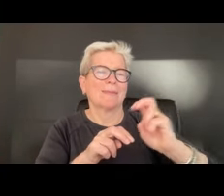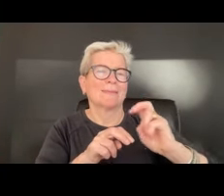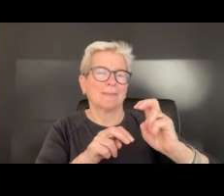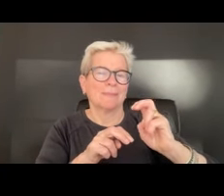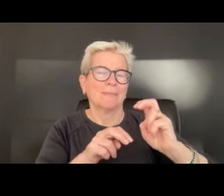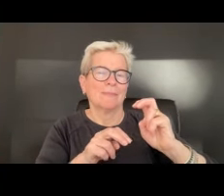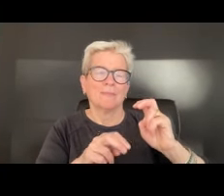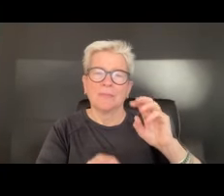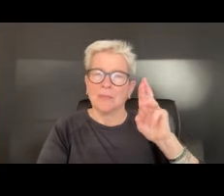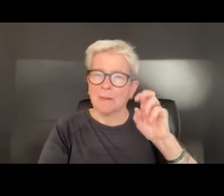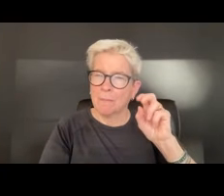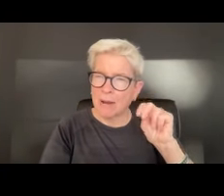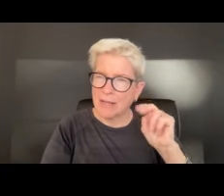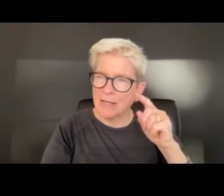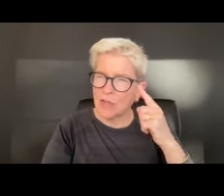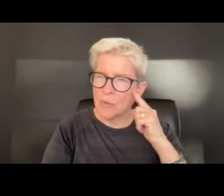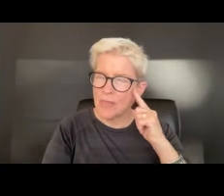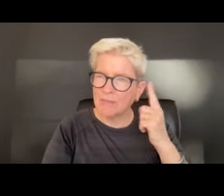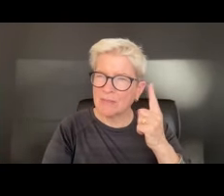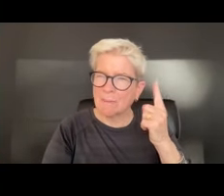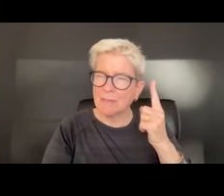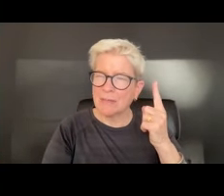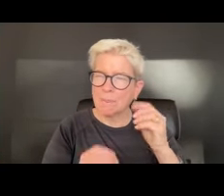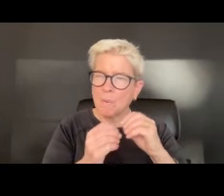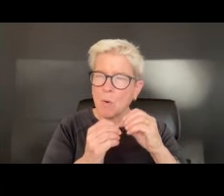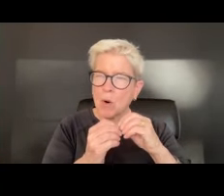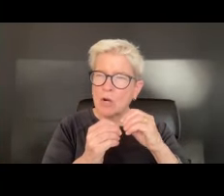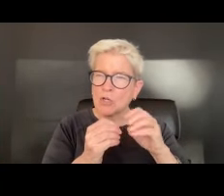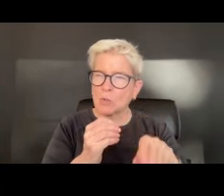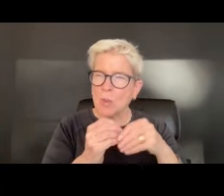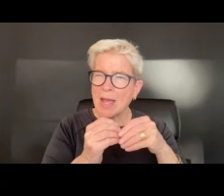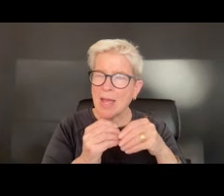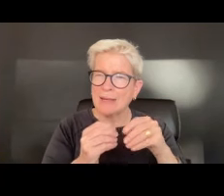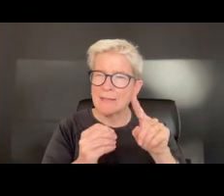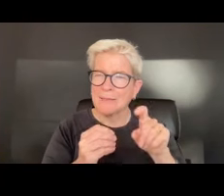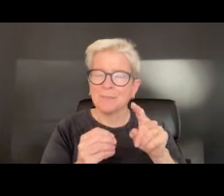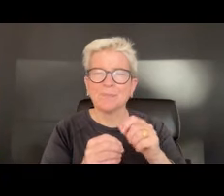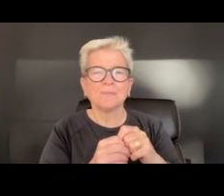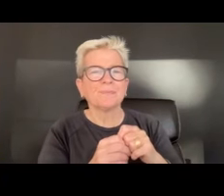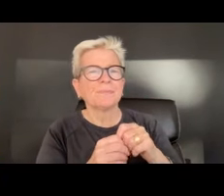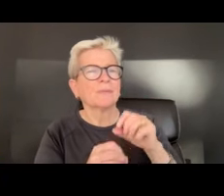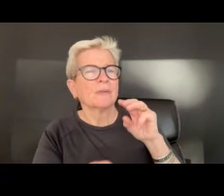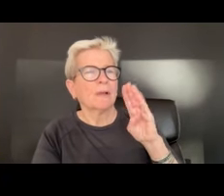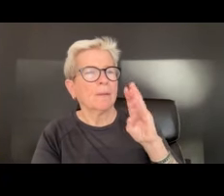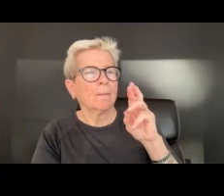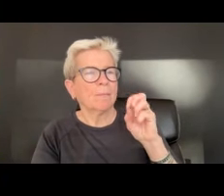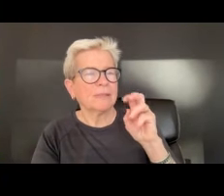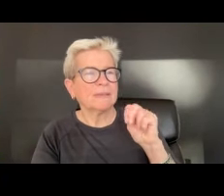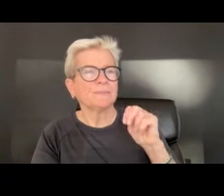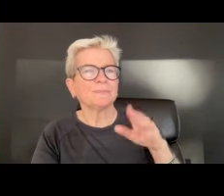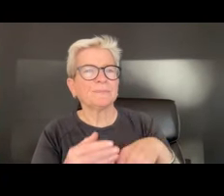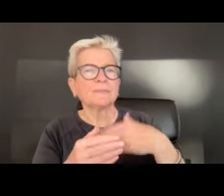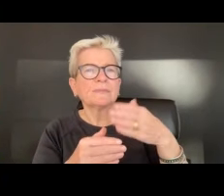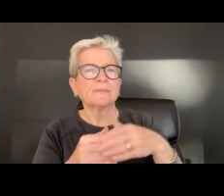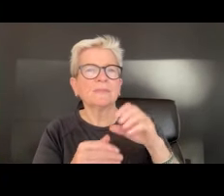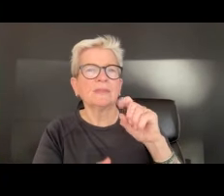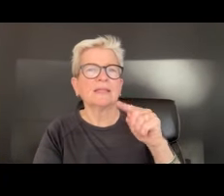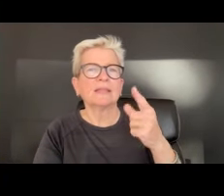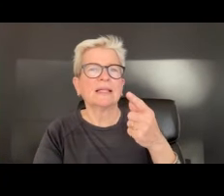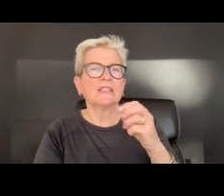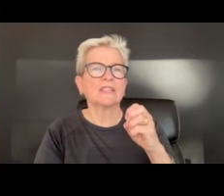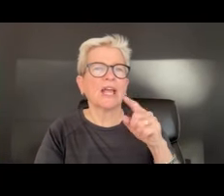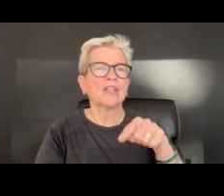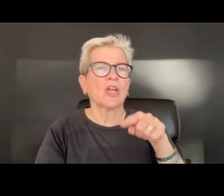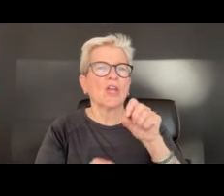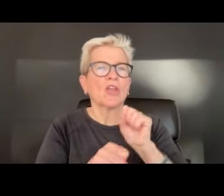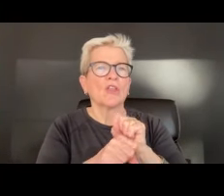Brennan, can you think of anything else that was responsive to that? Just the next stage of this work will be taking